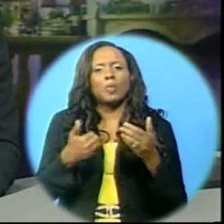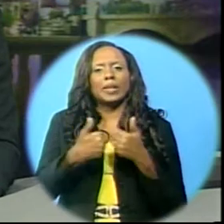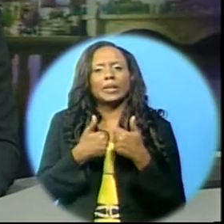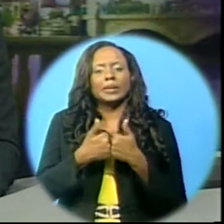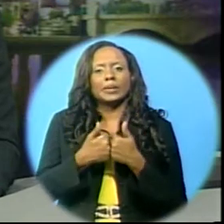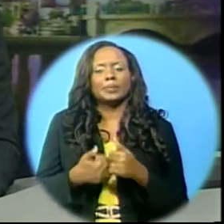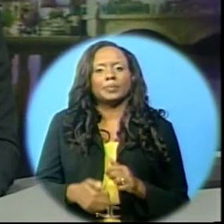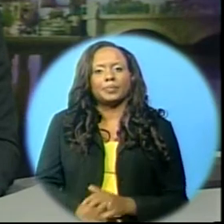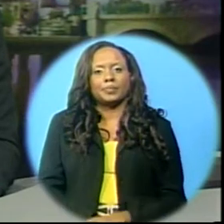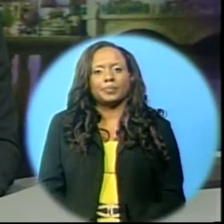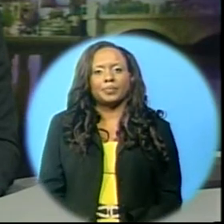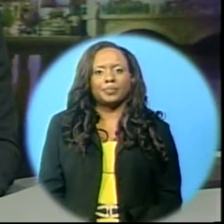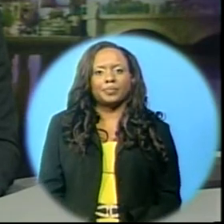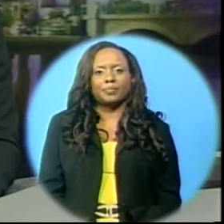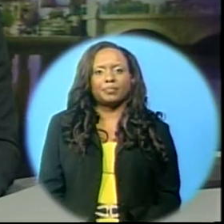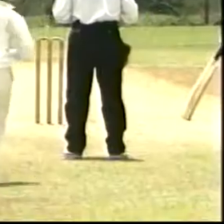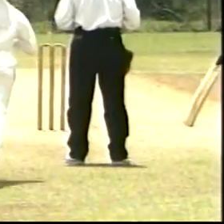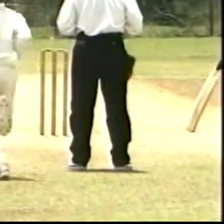Burke.